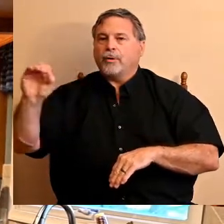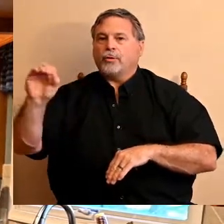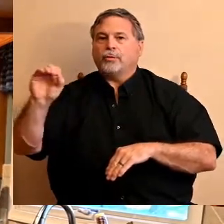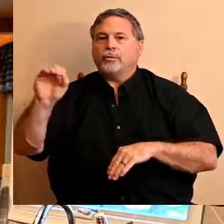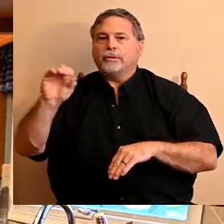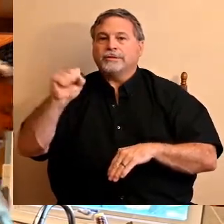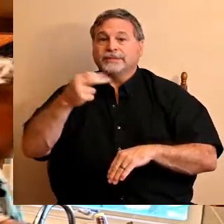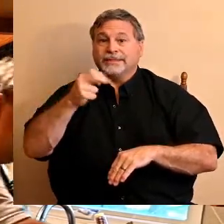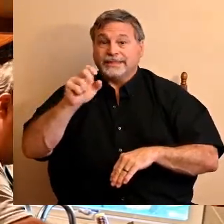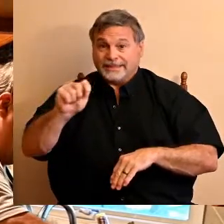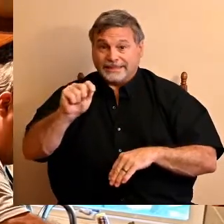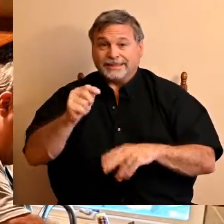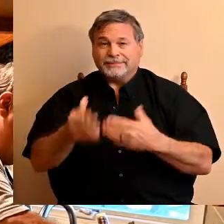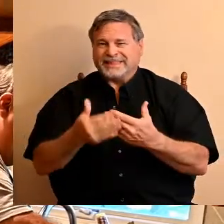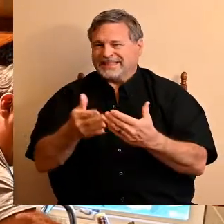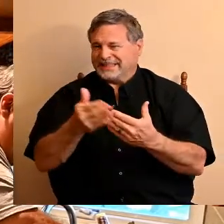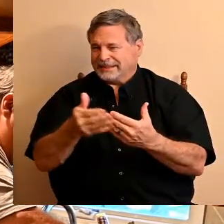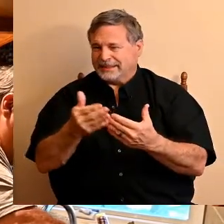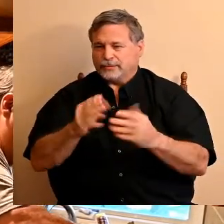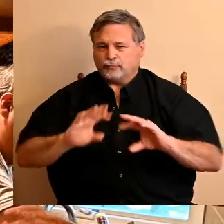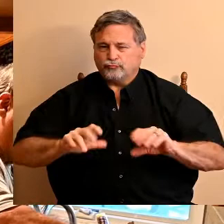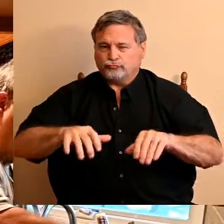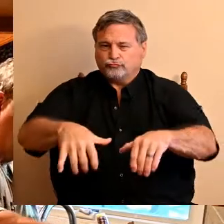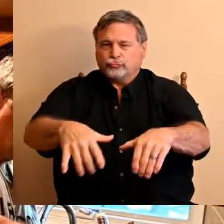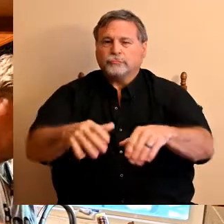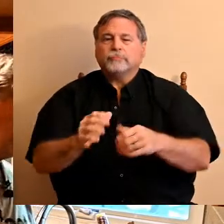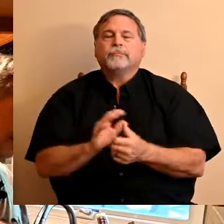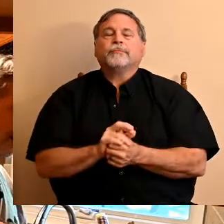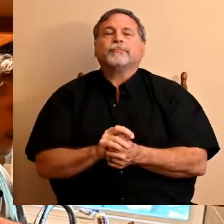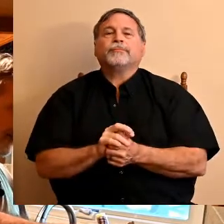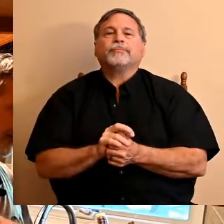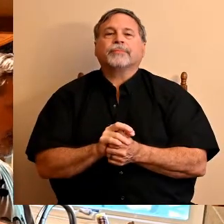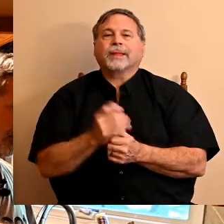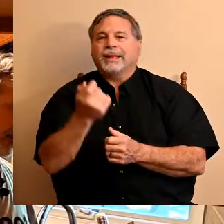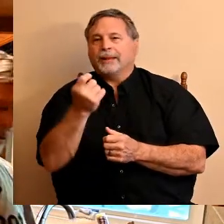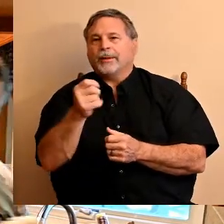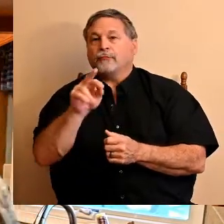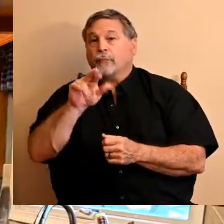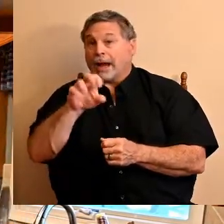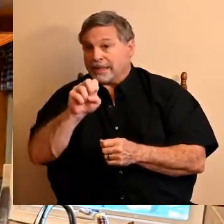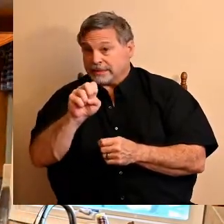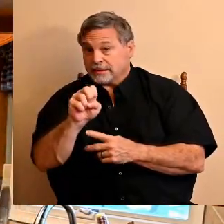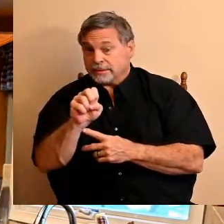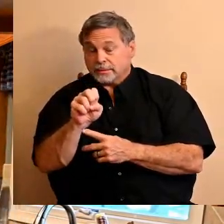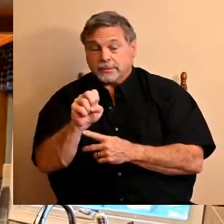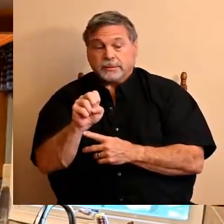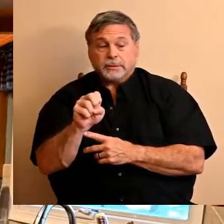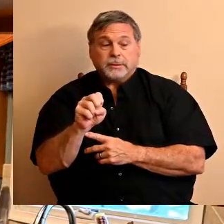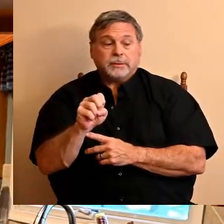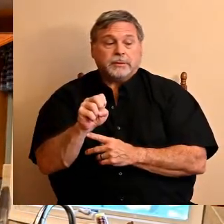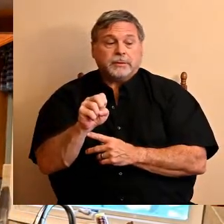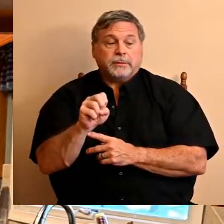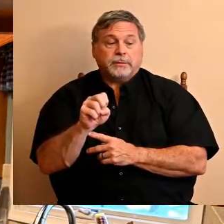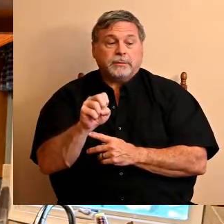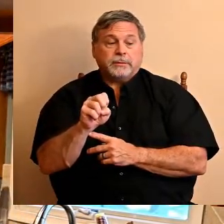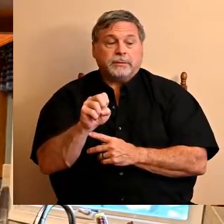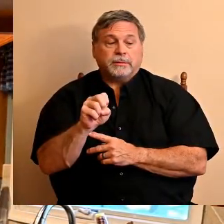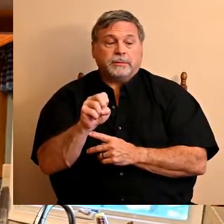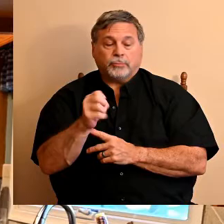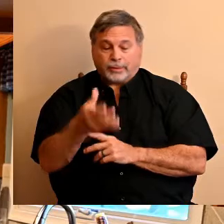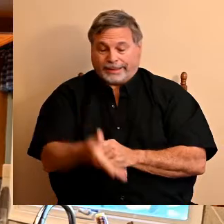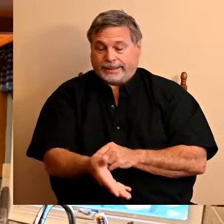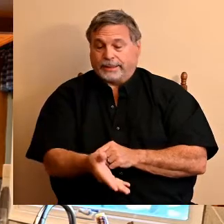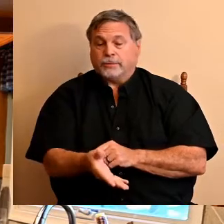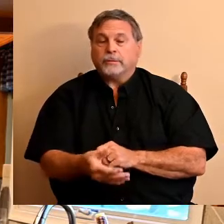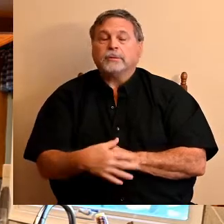We're going to take just a little bit of the sushi rice. We're going to put it down here. Again,